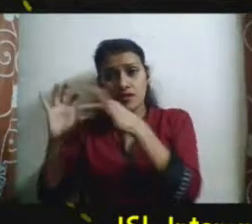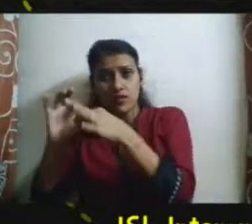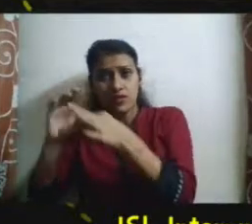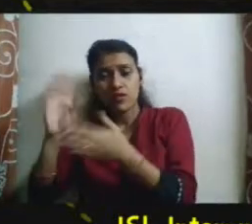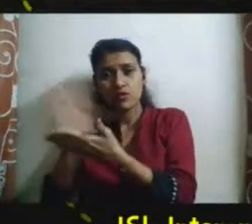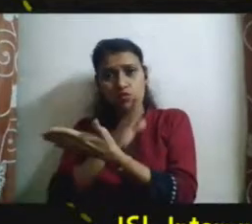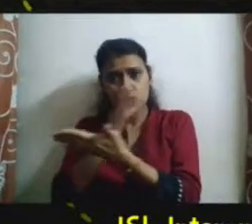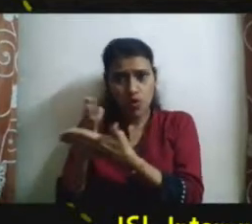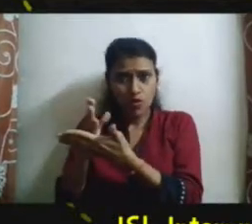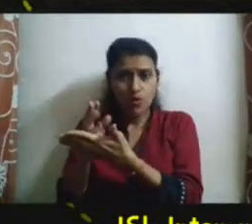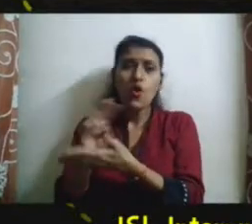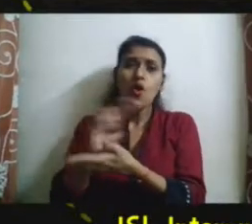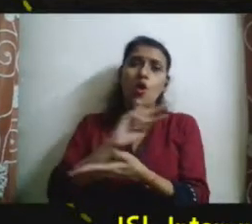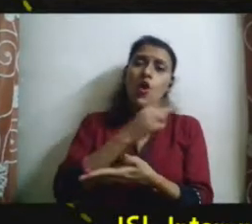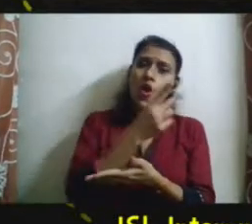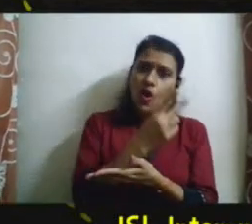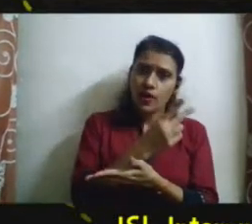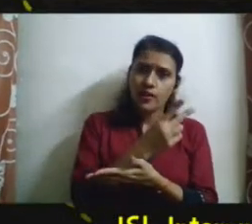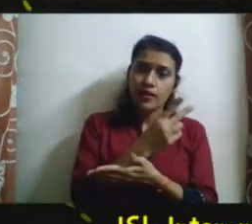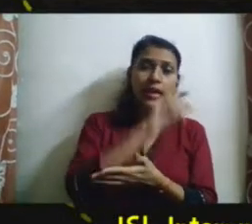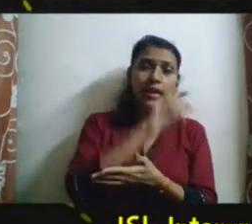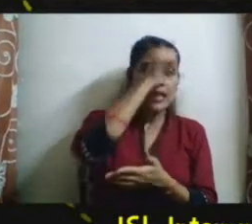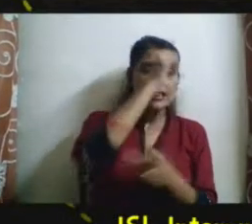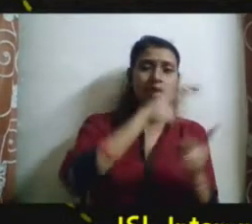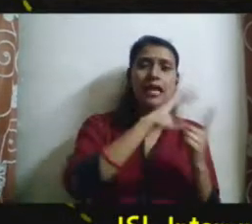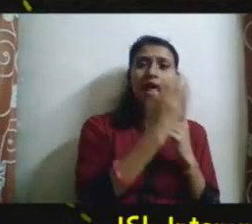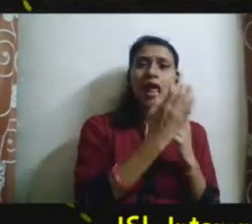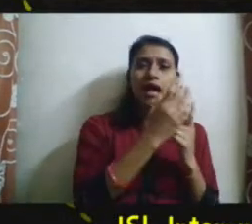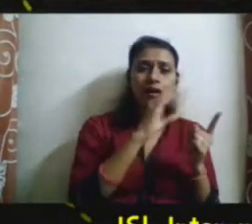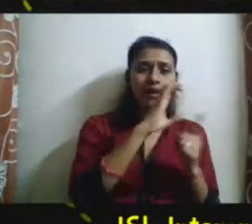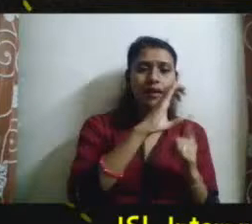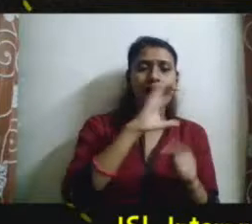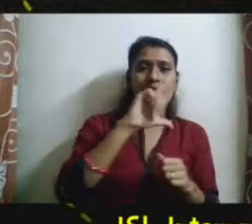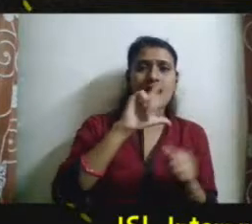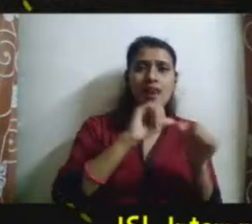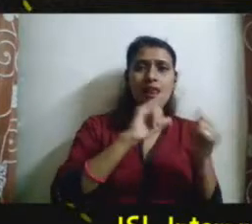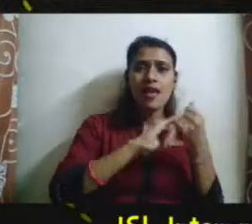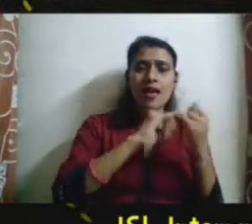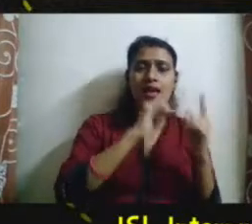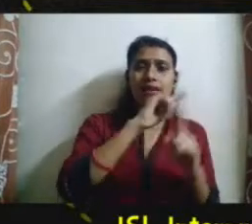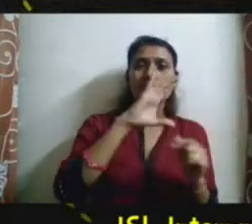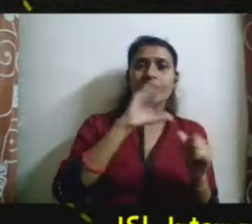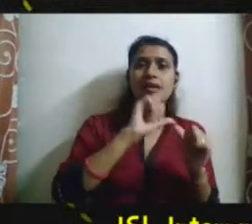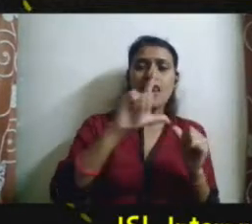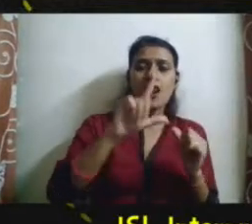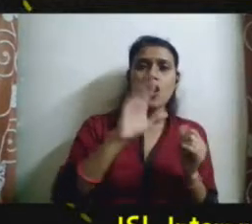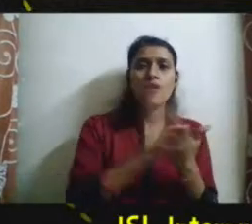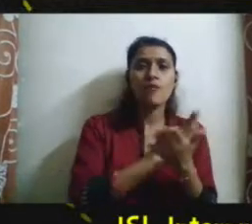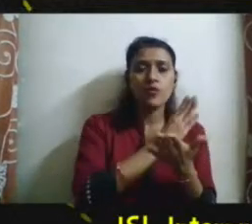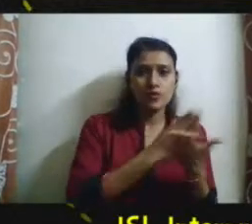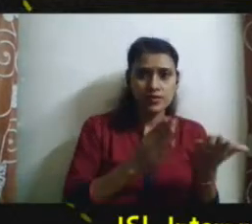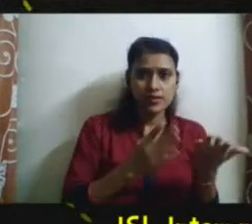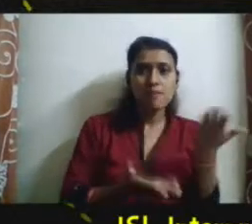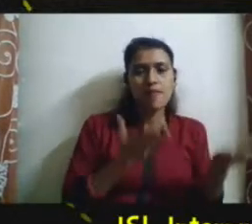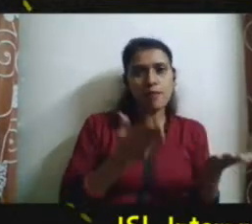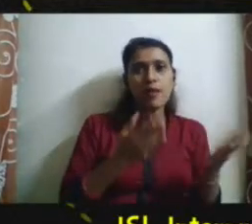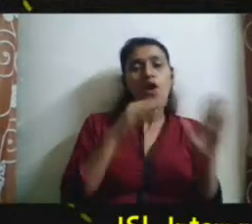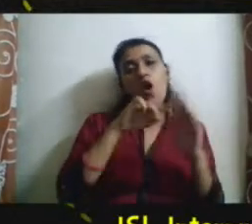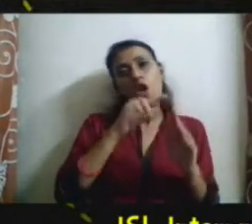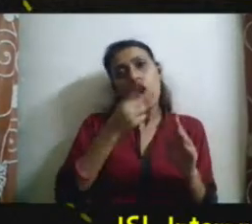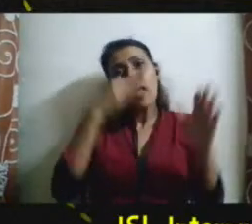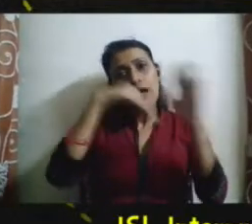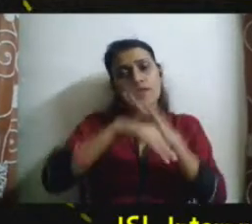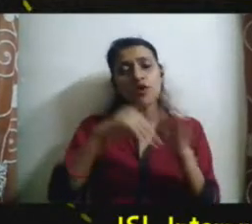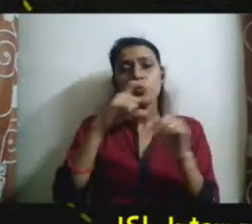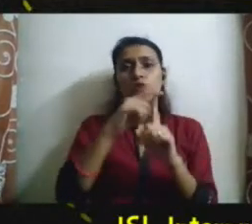with Hindustani classical music, and within Hindustani classical music, whether it is Tumri Dadra or